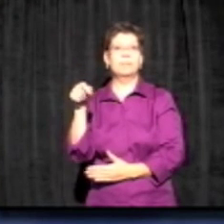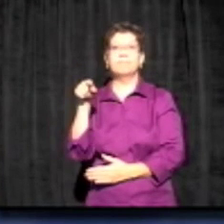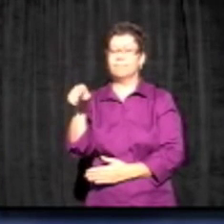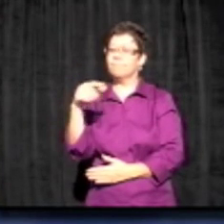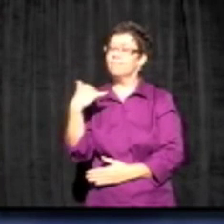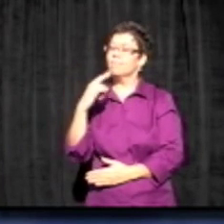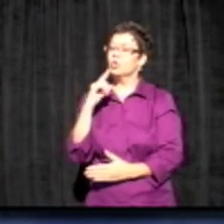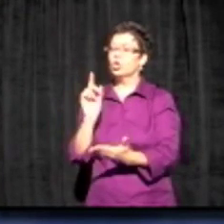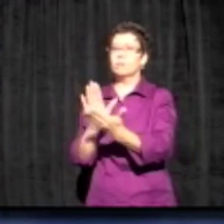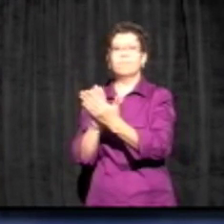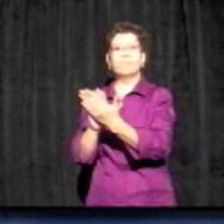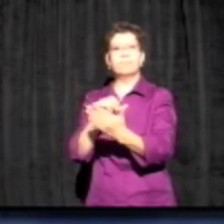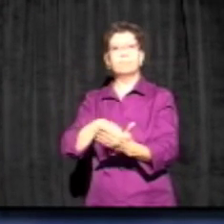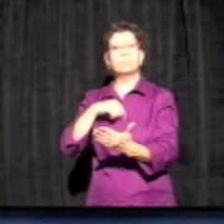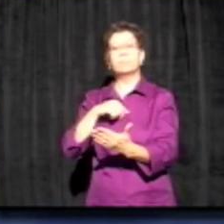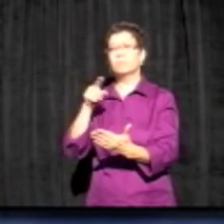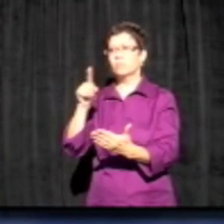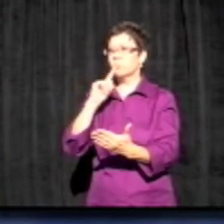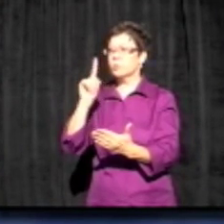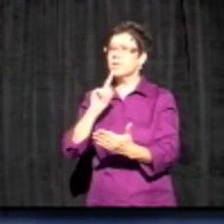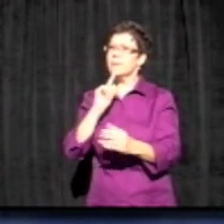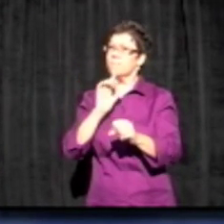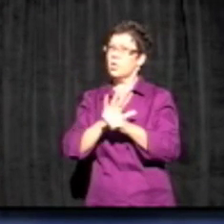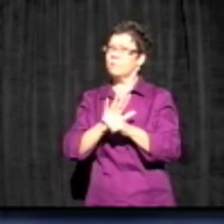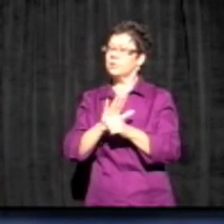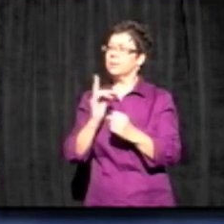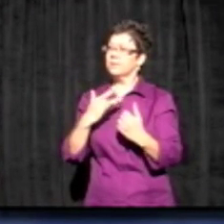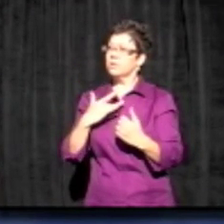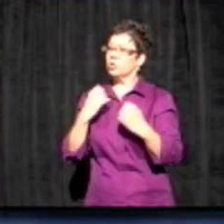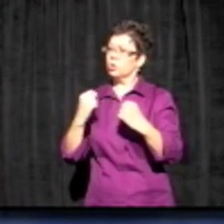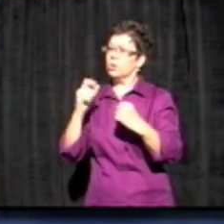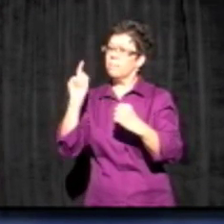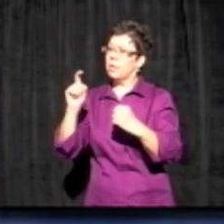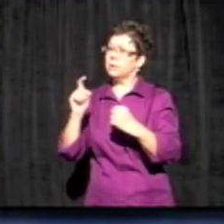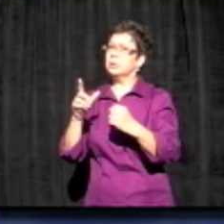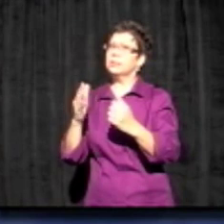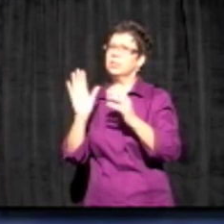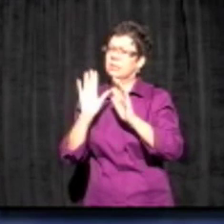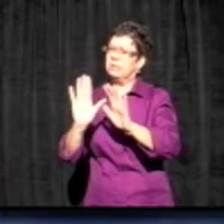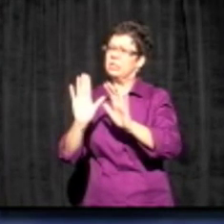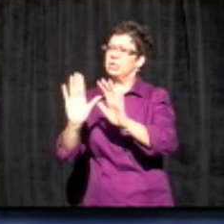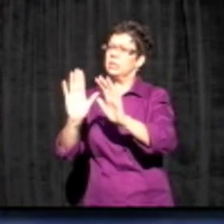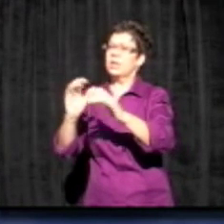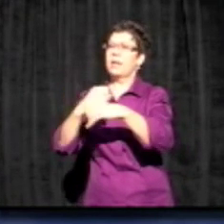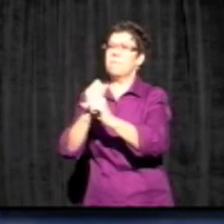admiration for holding true to their convictions and providing this long overdue solution.